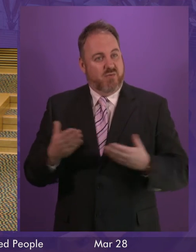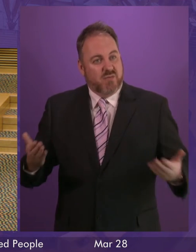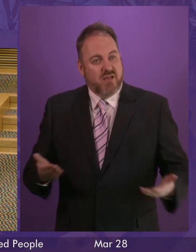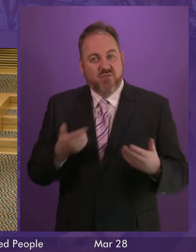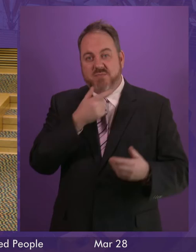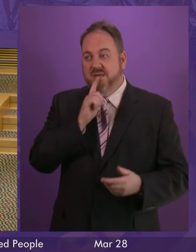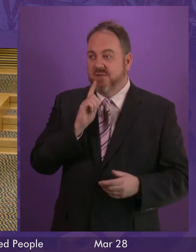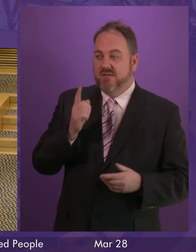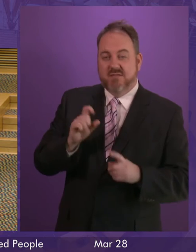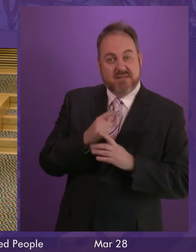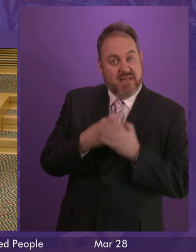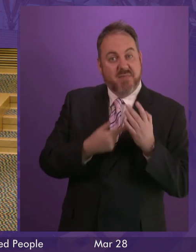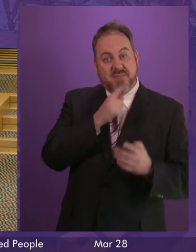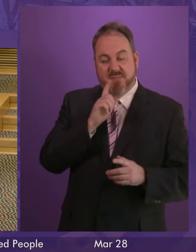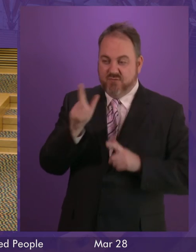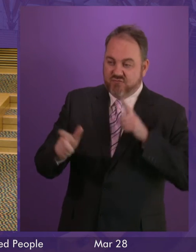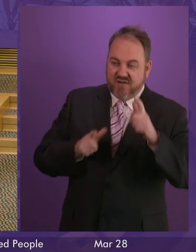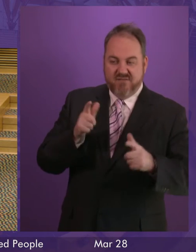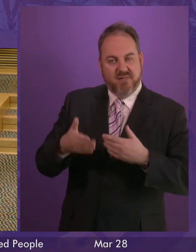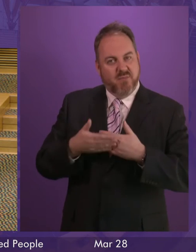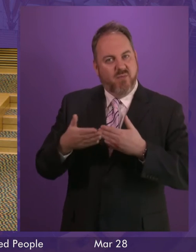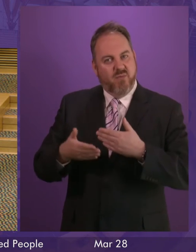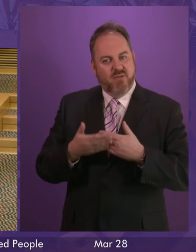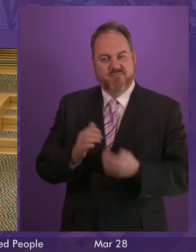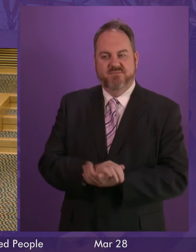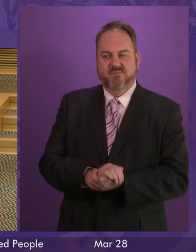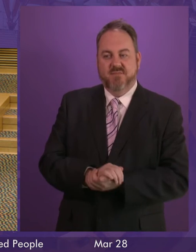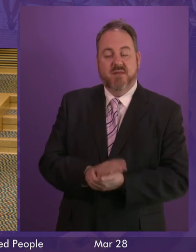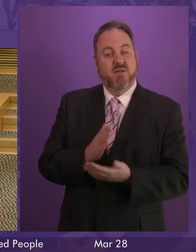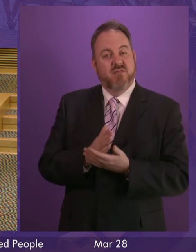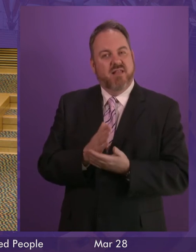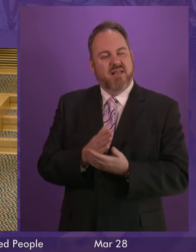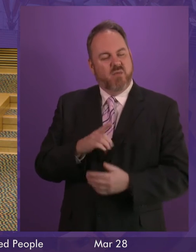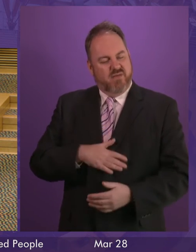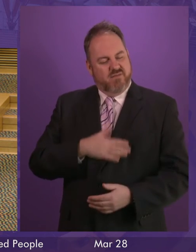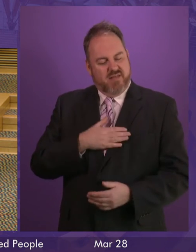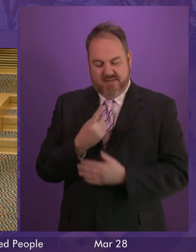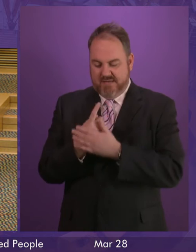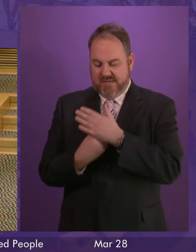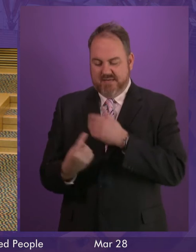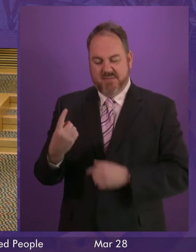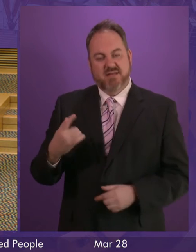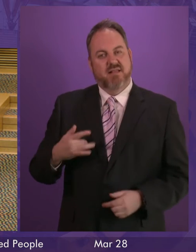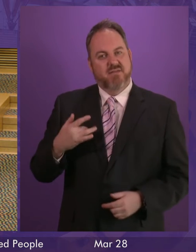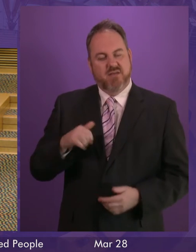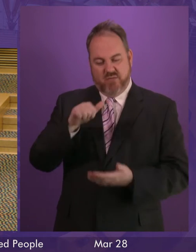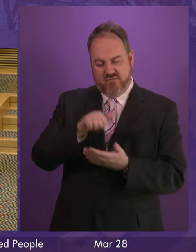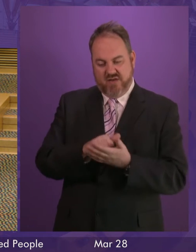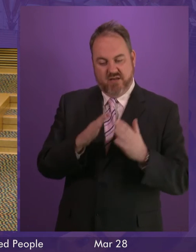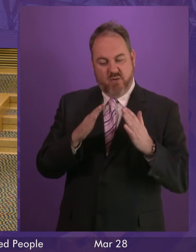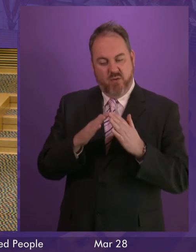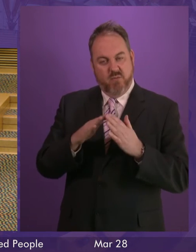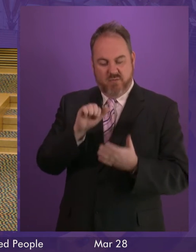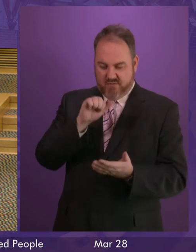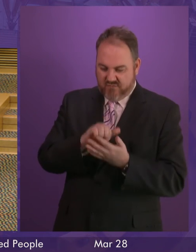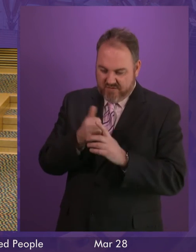But moving on to where we live, presiding officer, housing has been described as the cornerstone of independent living. Living in the right home with the right support can be